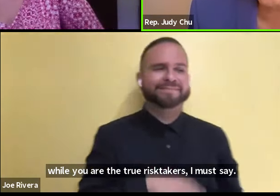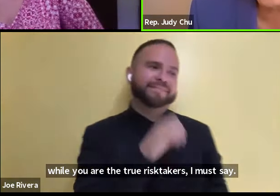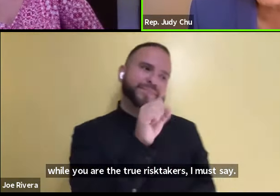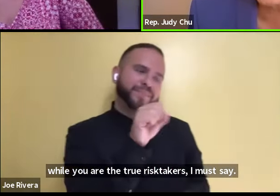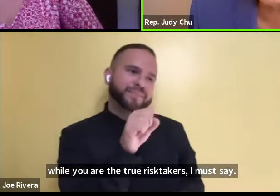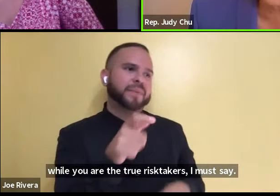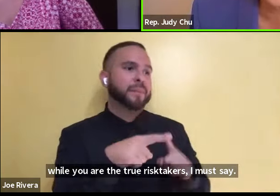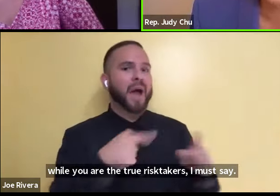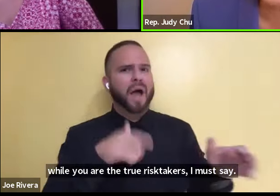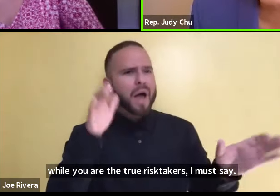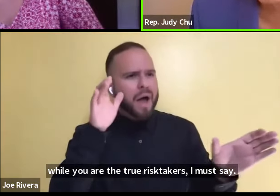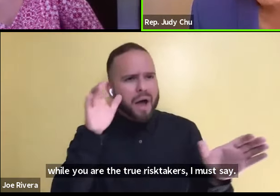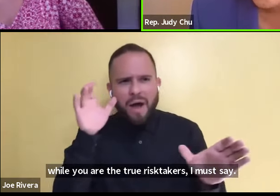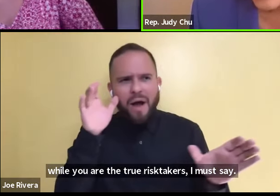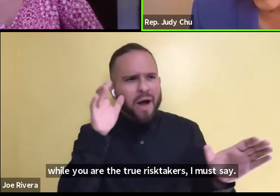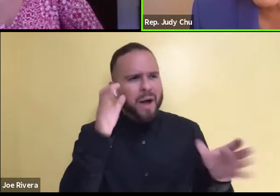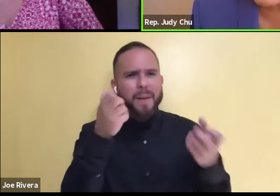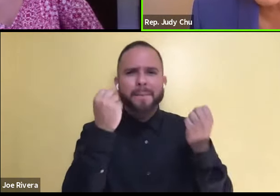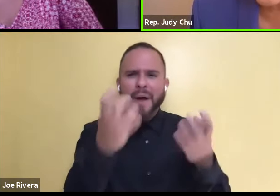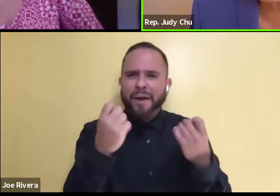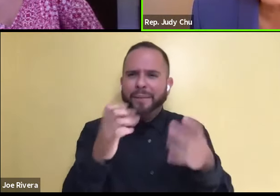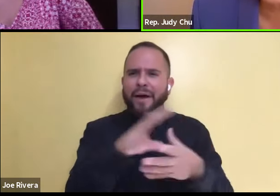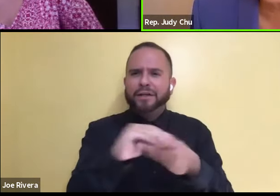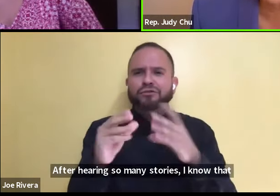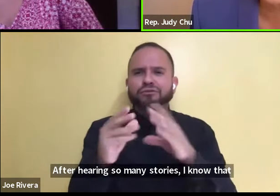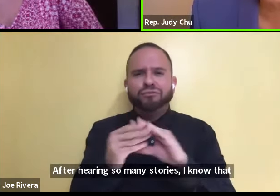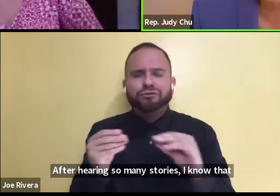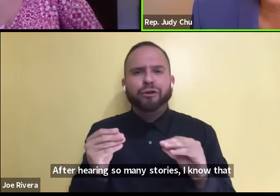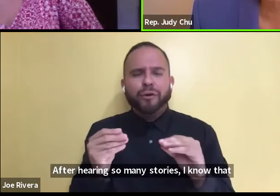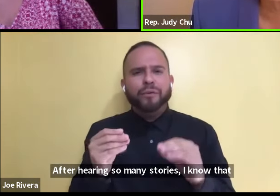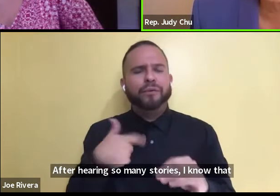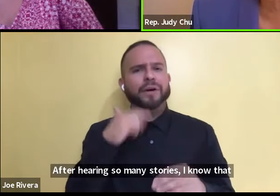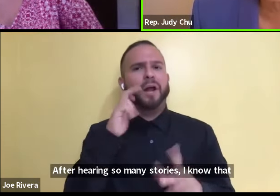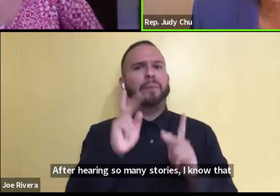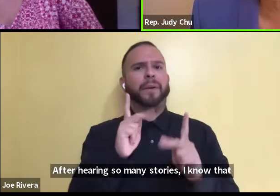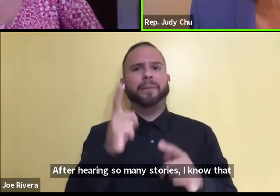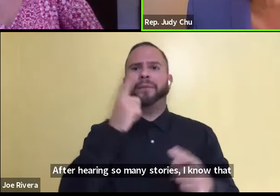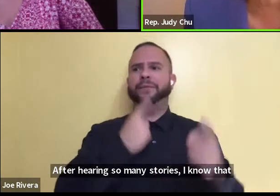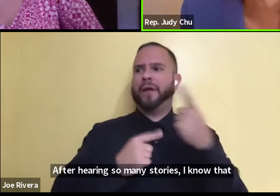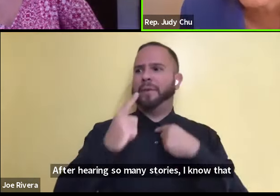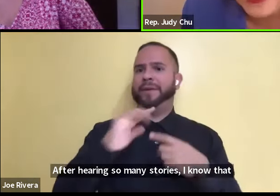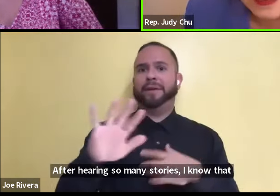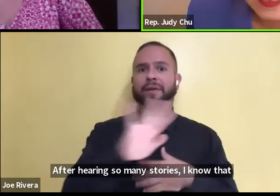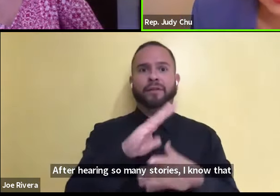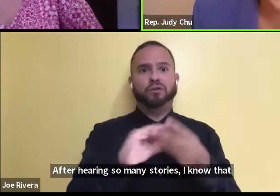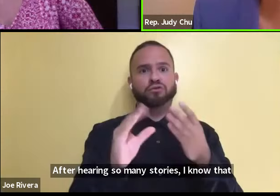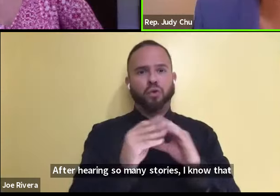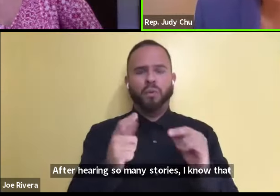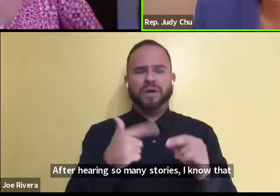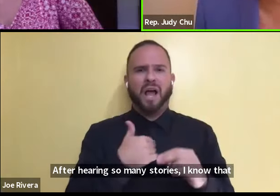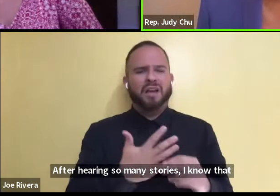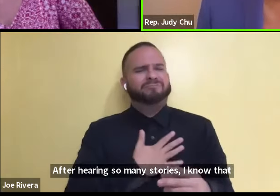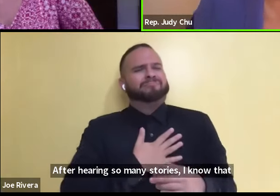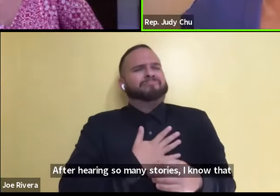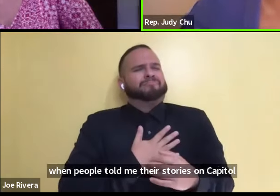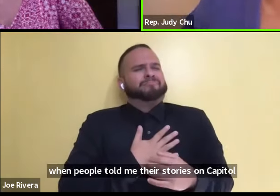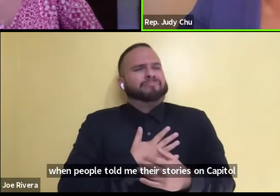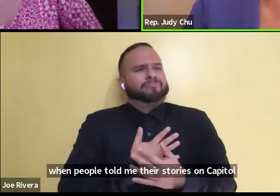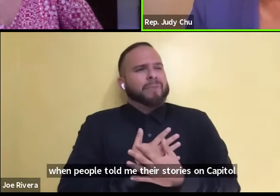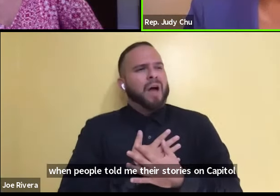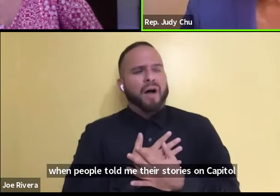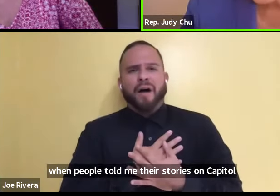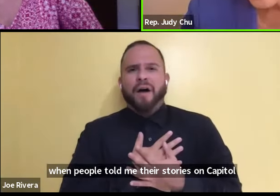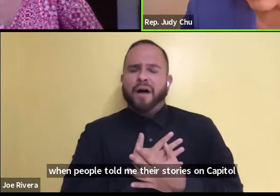many stories, I know that when people told me their stories on Capitol Hill, I was even more moved, and so glad that I was